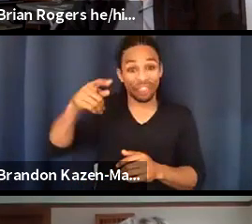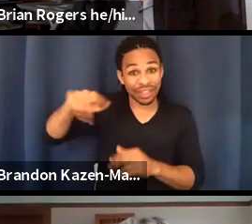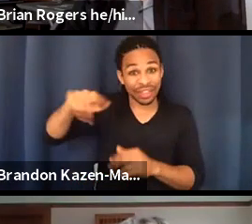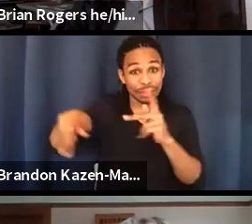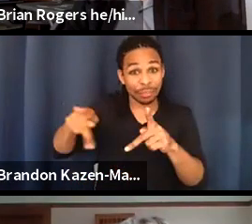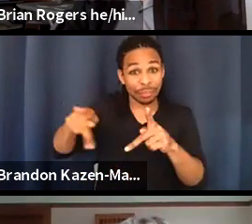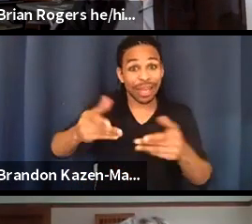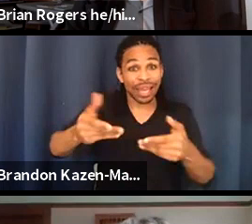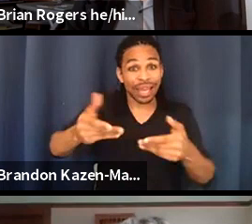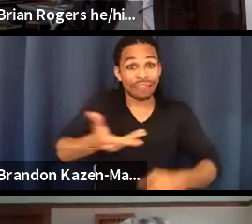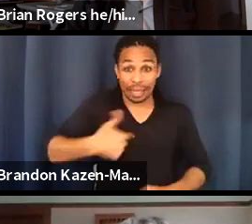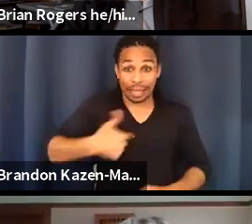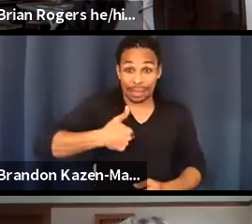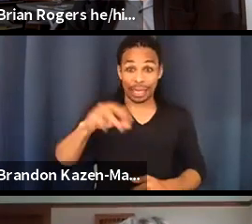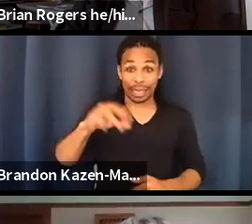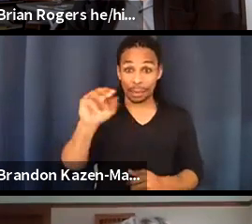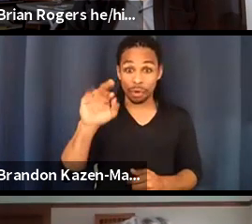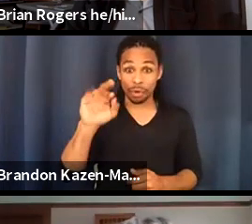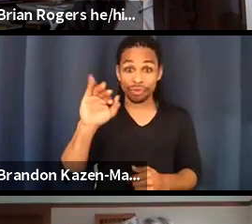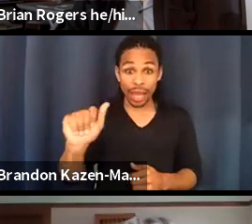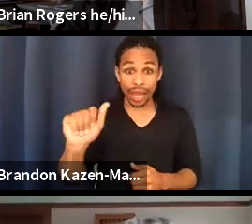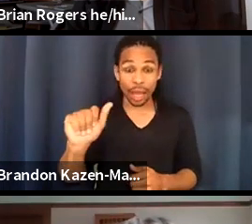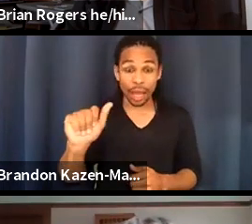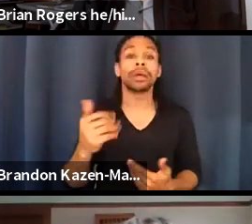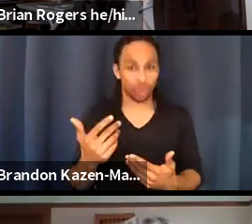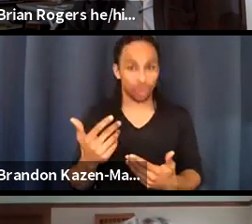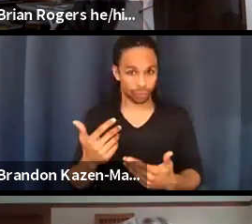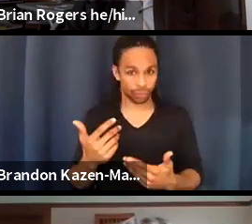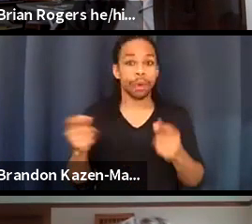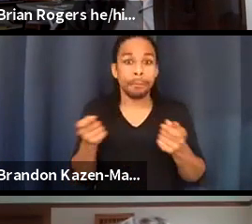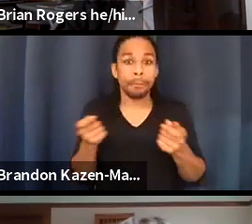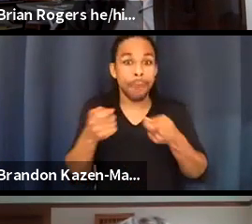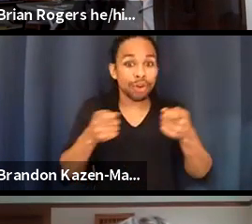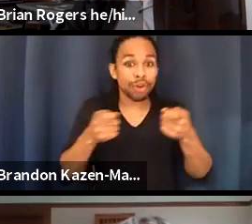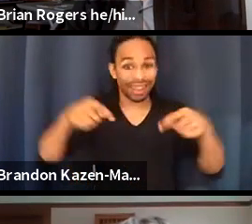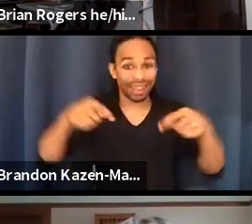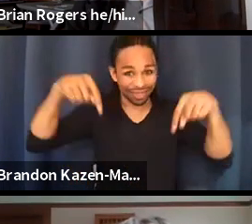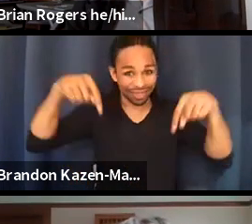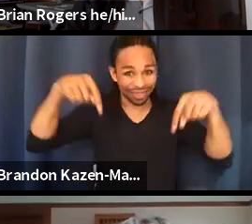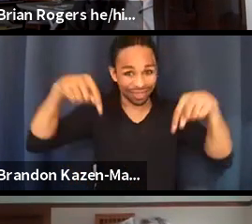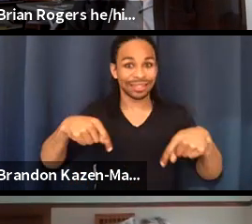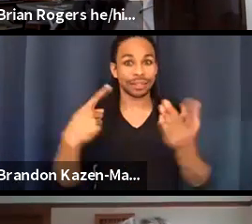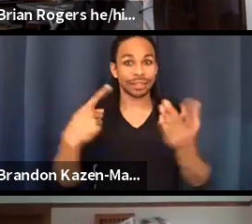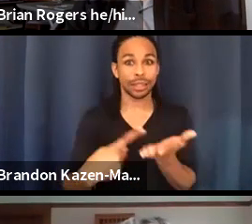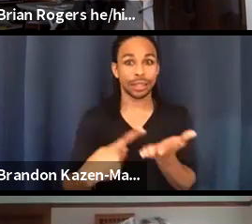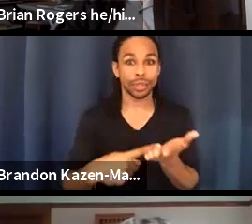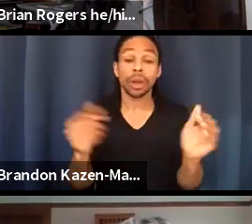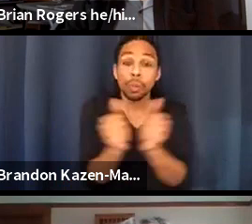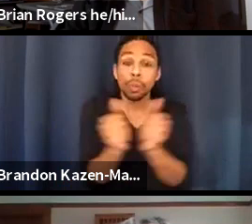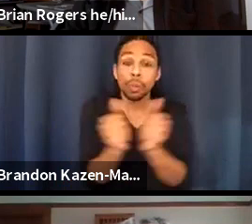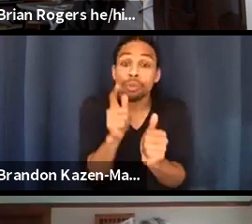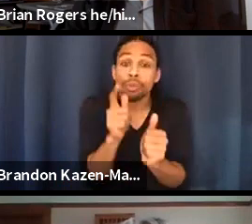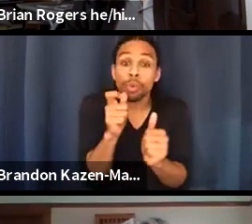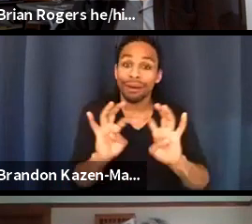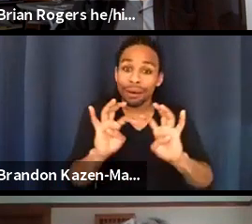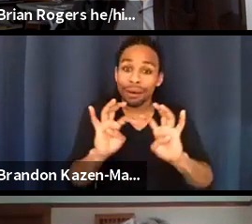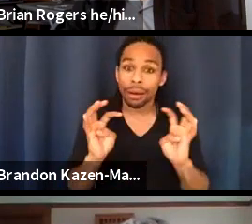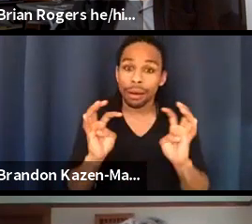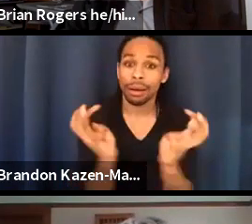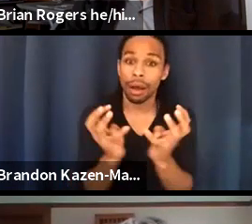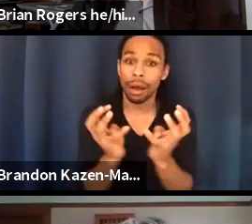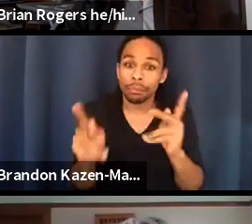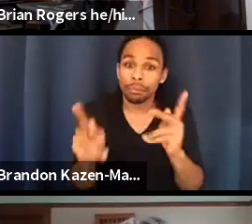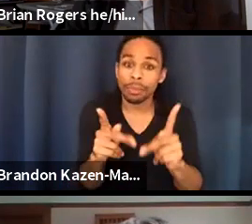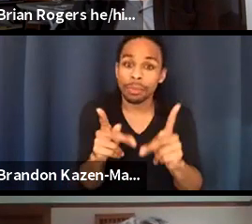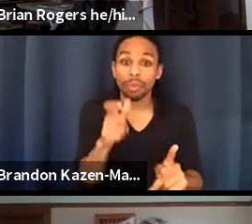that they feel are really well equipped to dissect, critique, engage with, take further